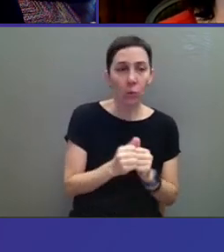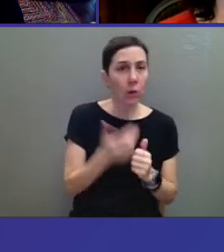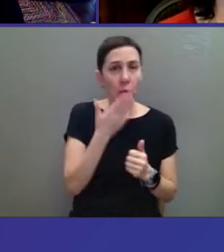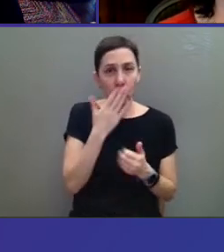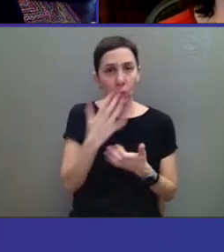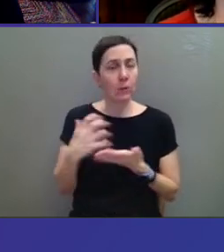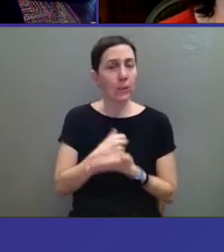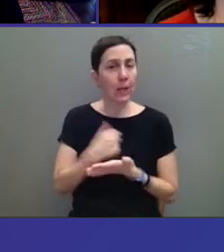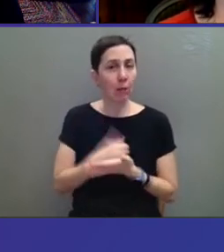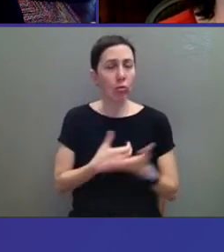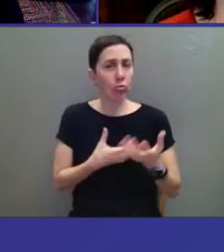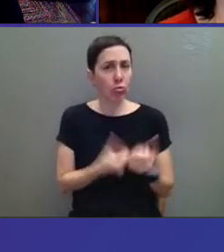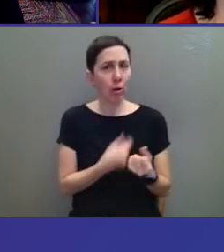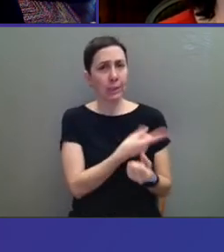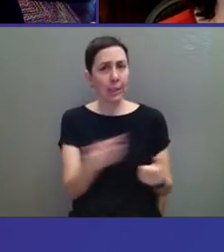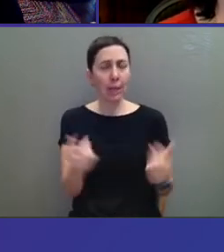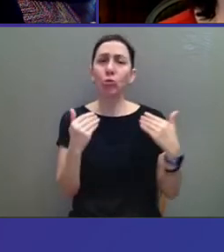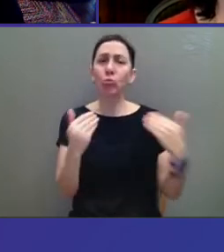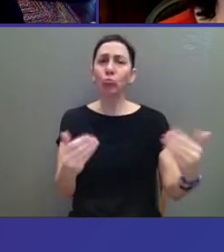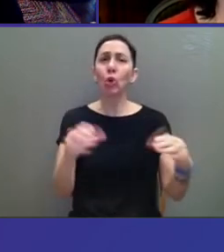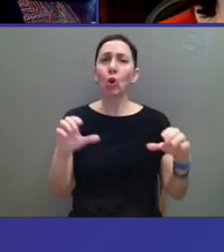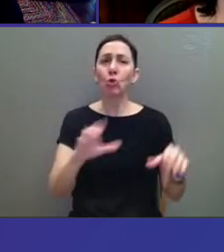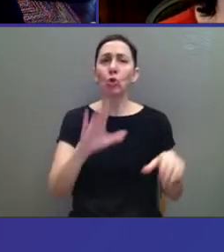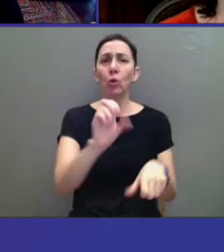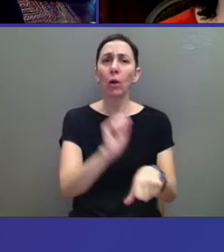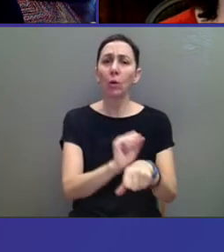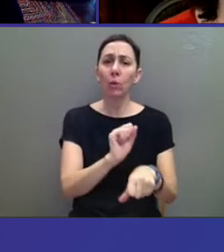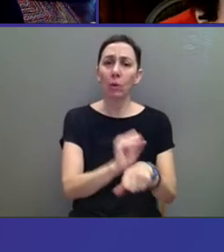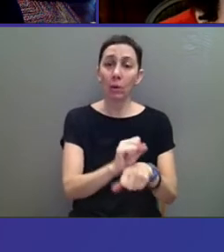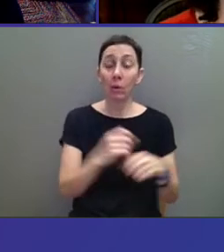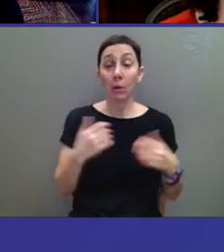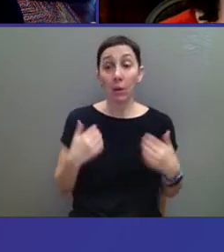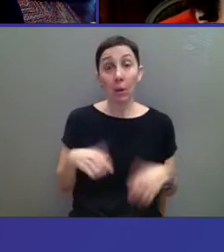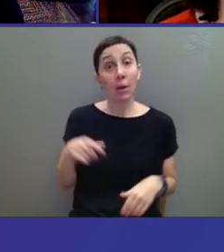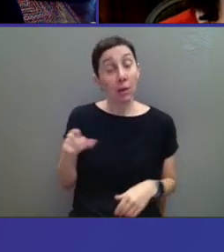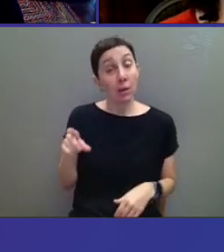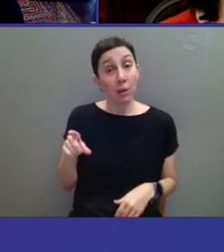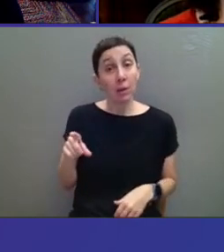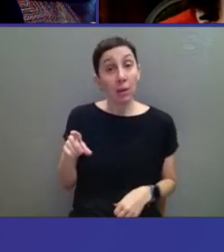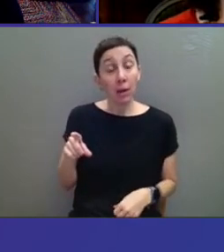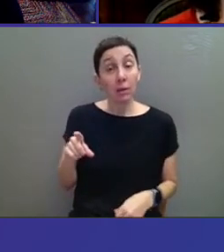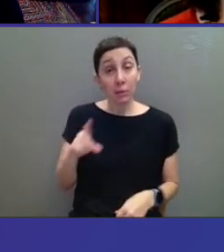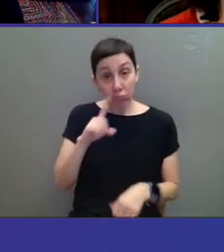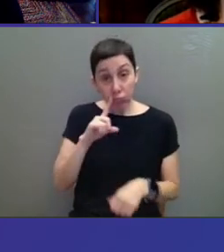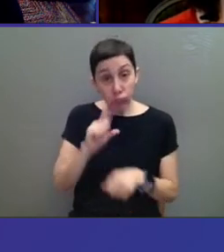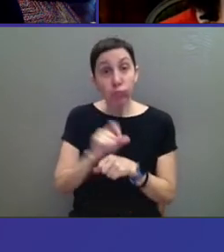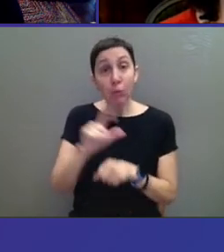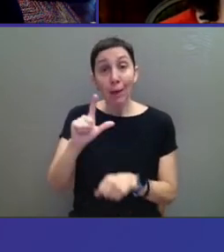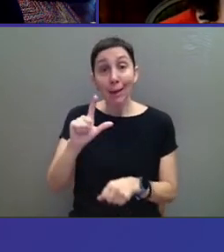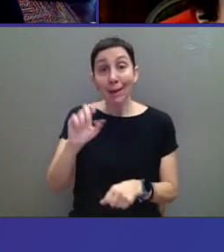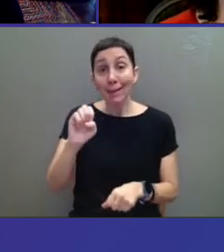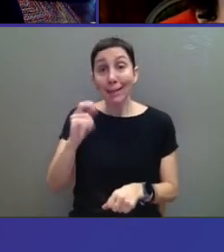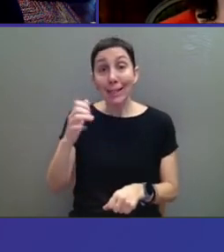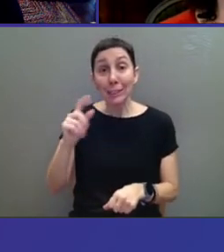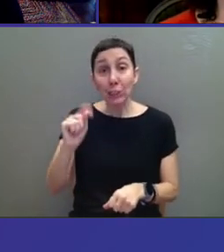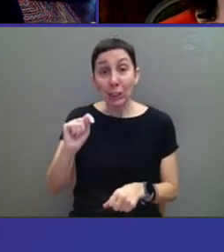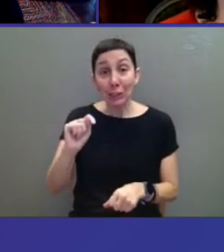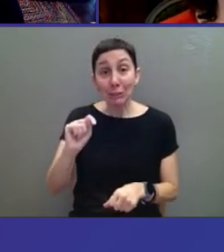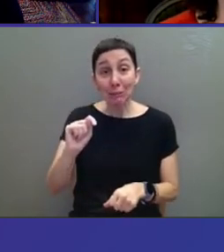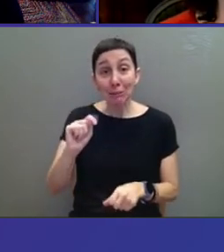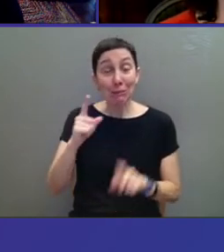trusted to do their work. And that was a big and extremely legitimate push,